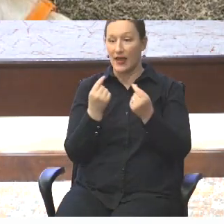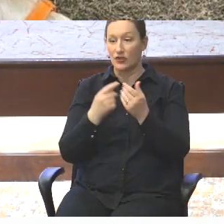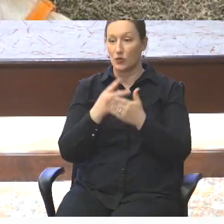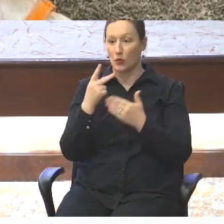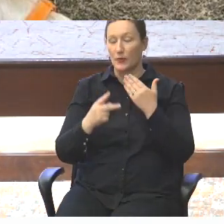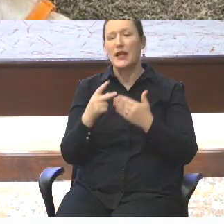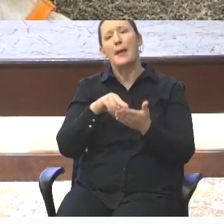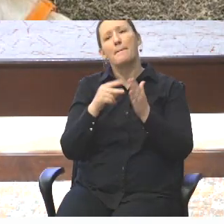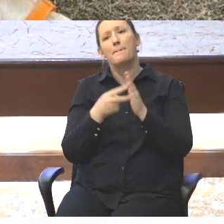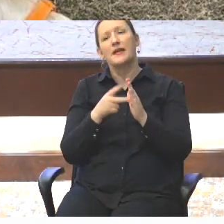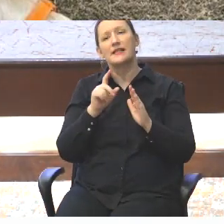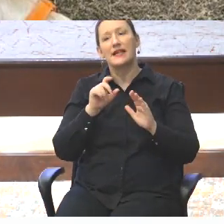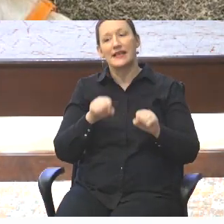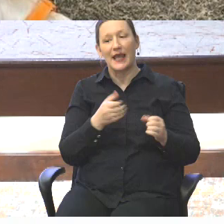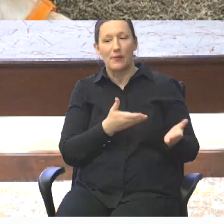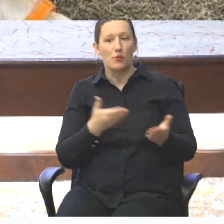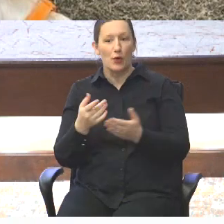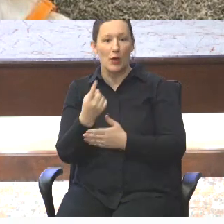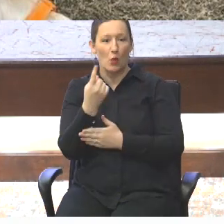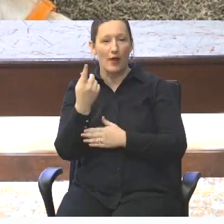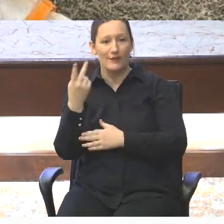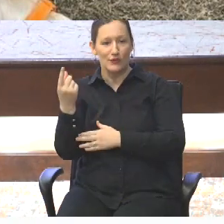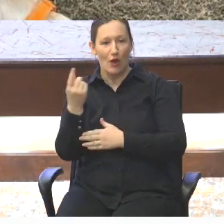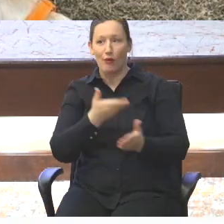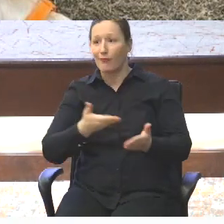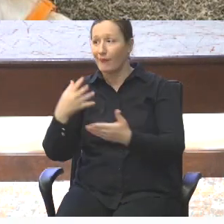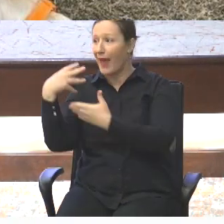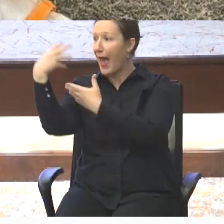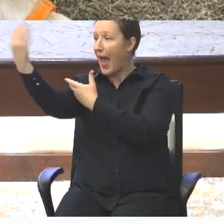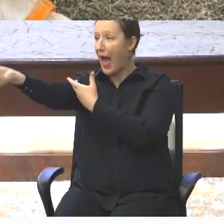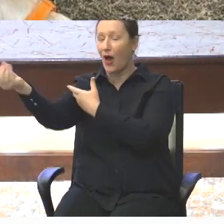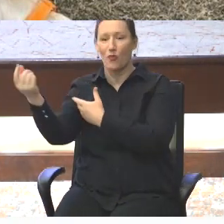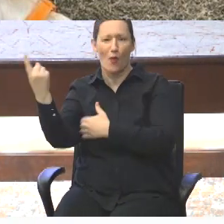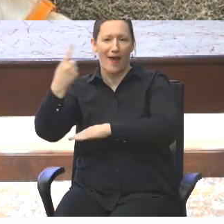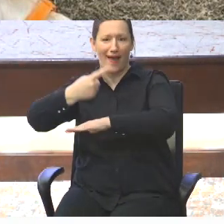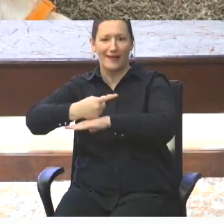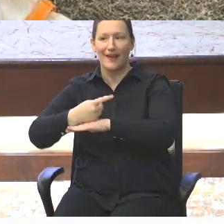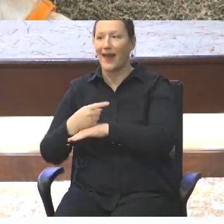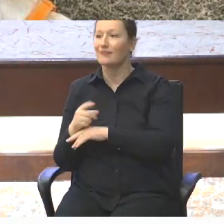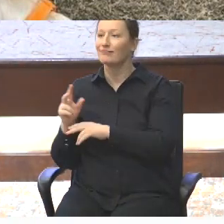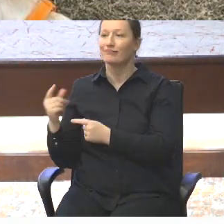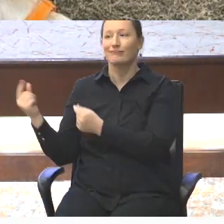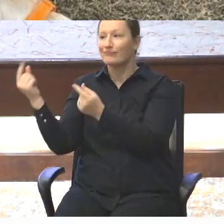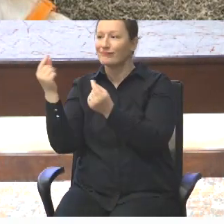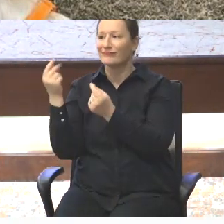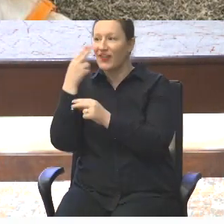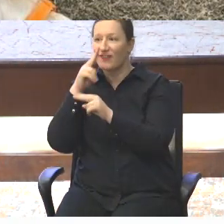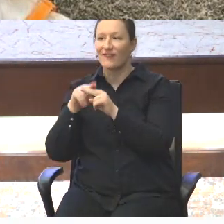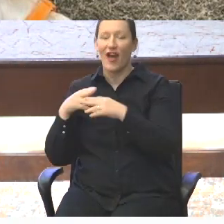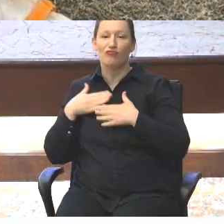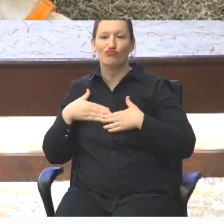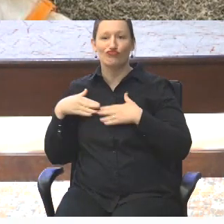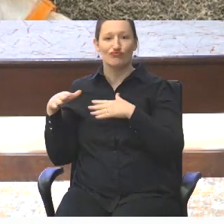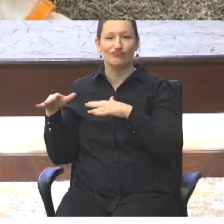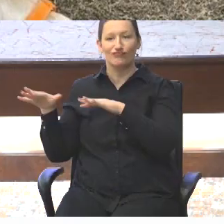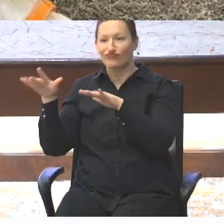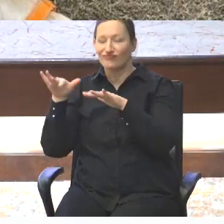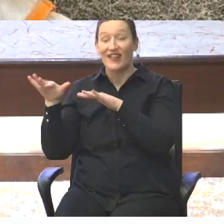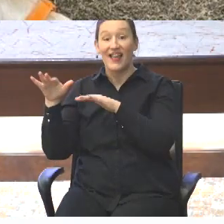dog for the day and go on an adventure. We just ask that participants let us know how the day went and take lots of